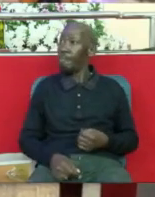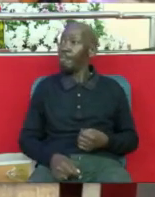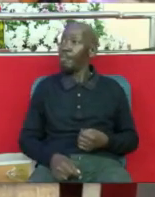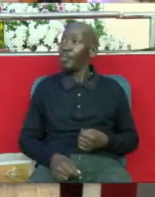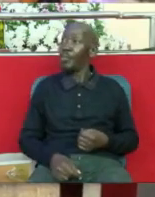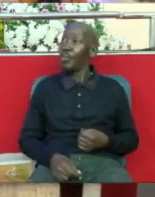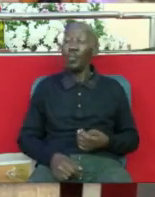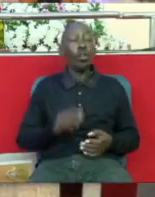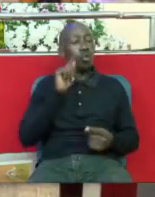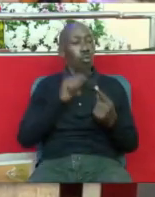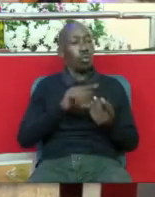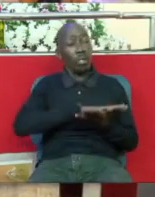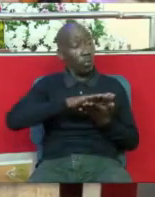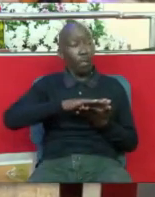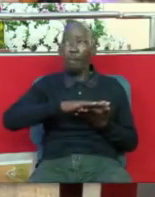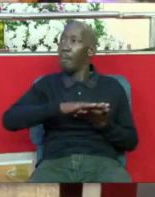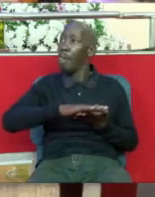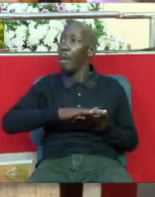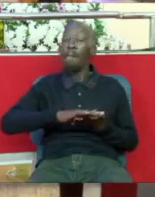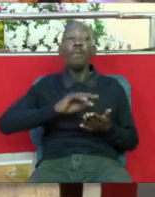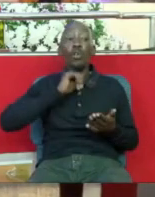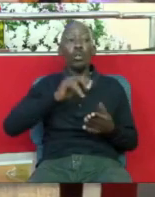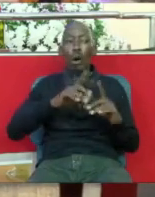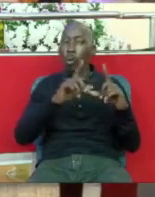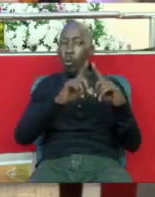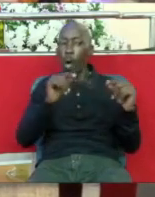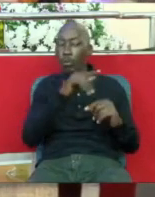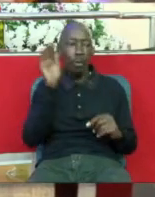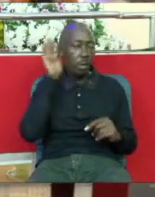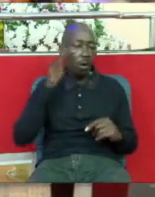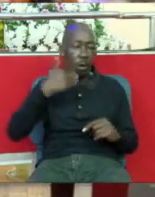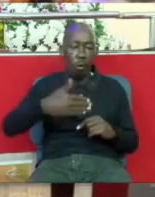To sanctify, it's not a word that we hear so often.